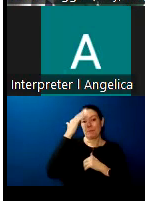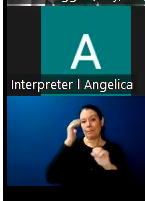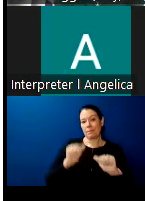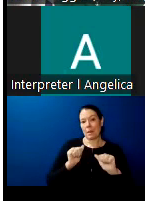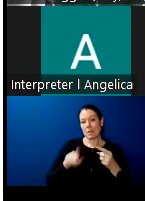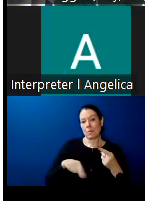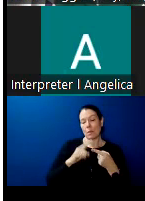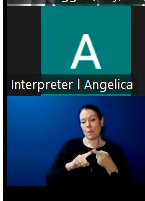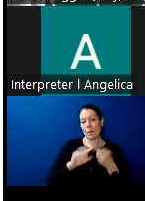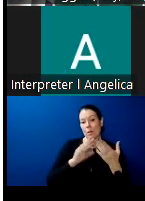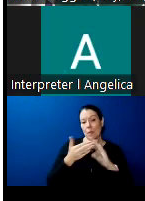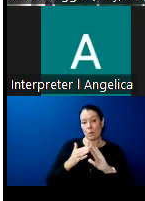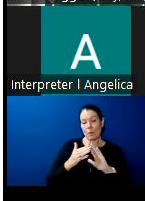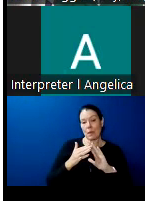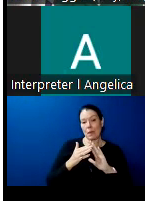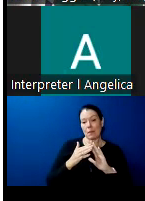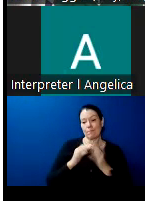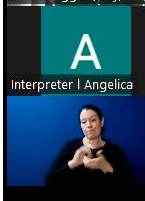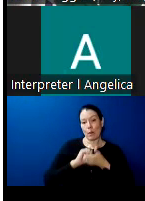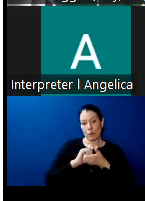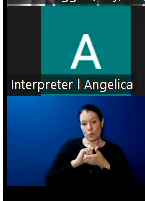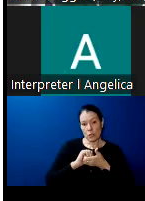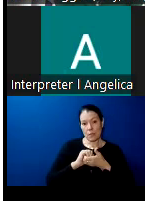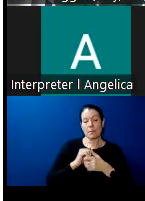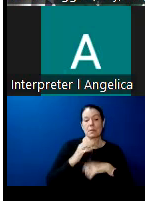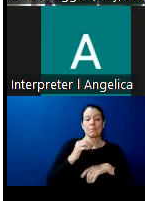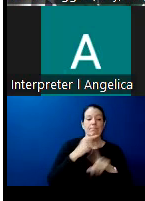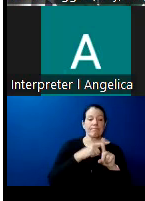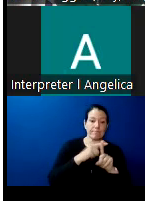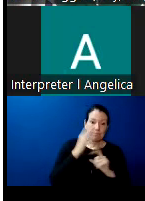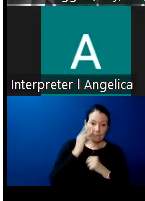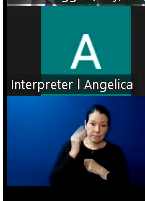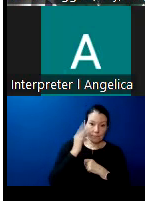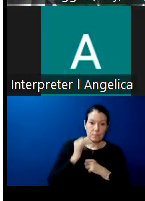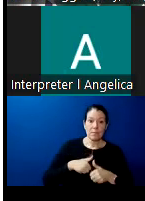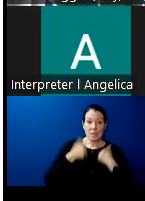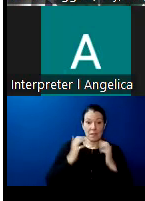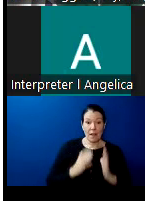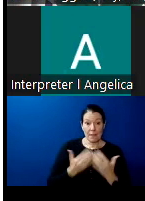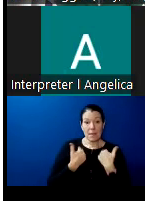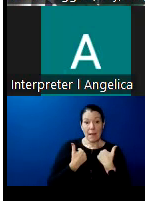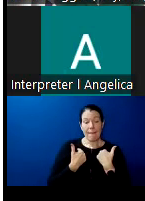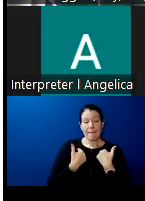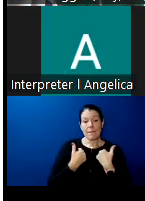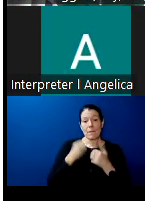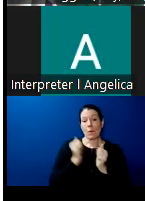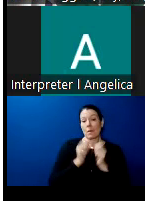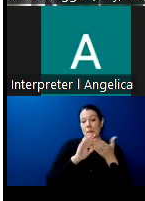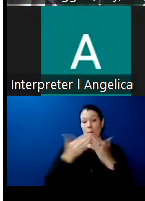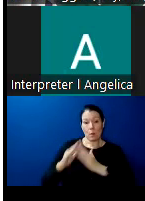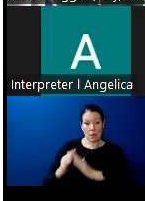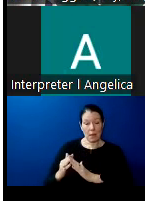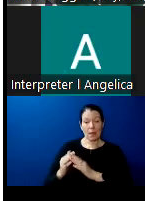community partnerships that we could be building and positive experiences that survivors are having in the community. Also,